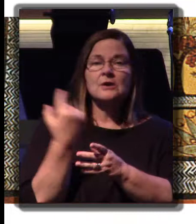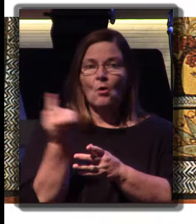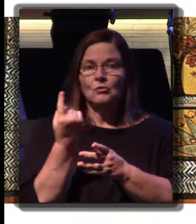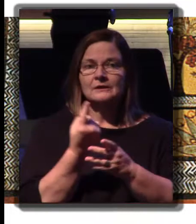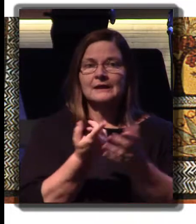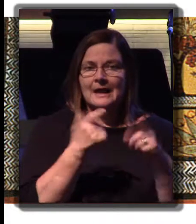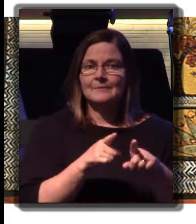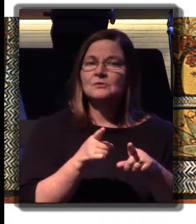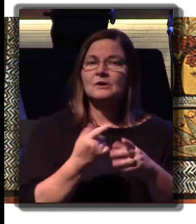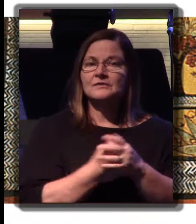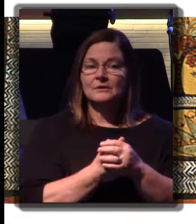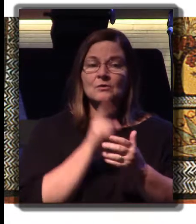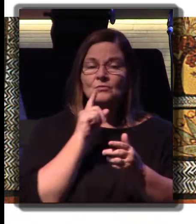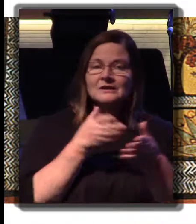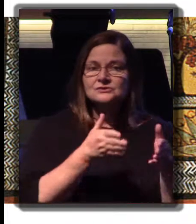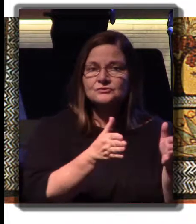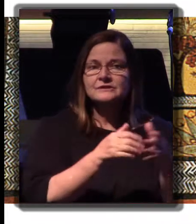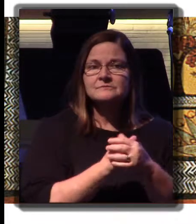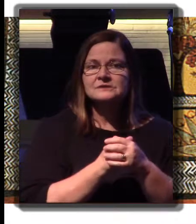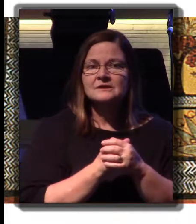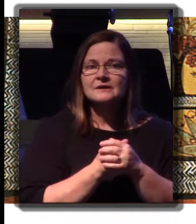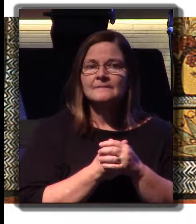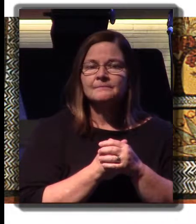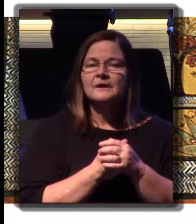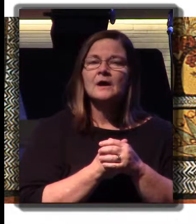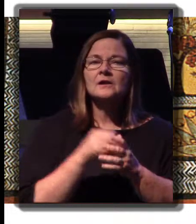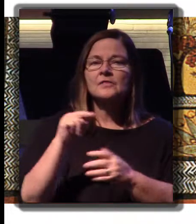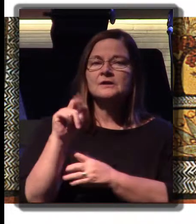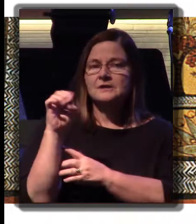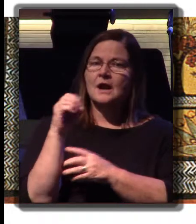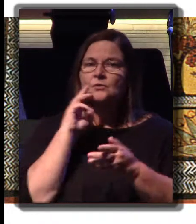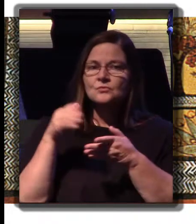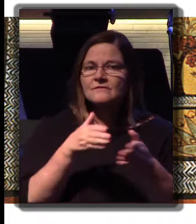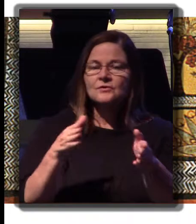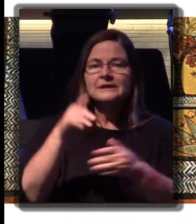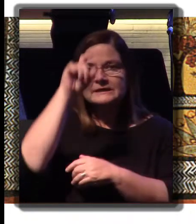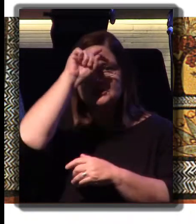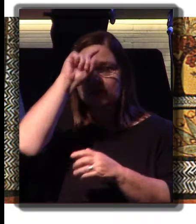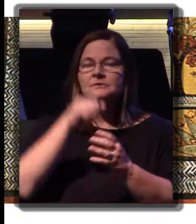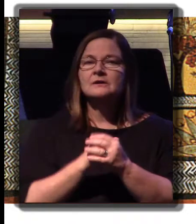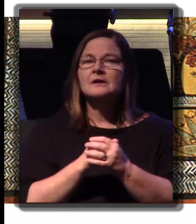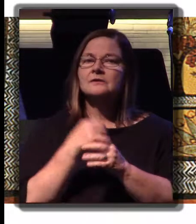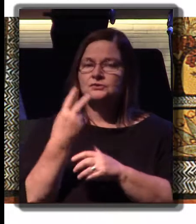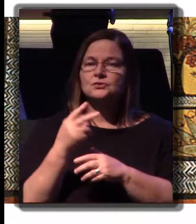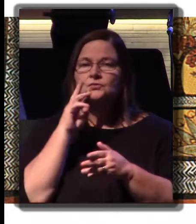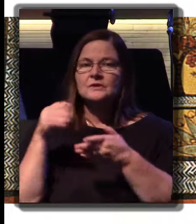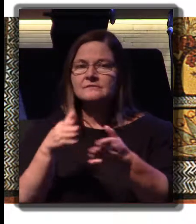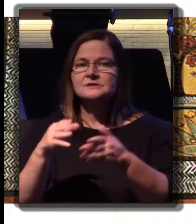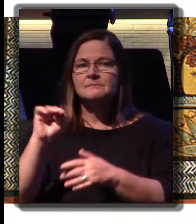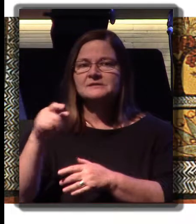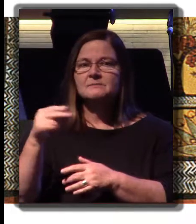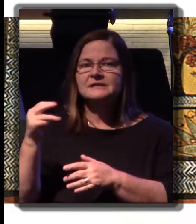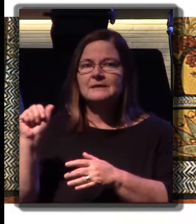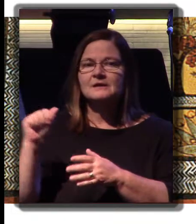without abundant rainfall, vegetation flourished only where there were natural streams or man-made canals.